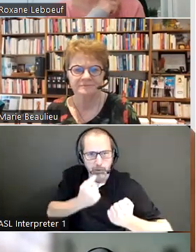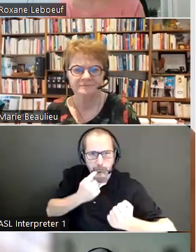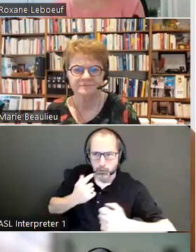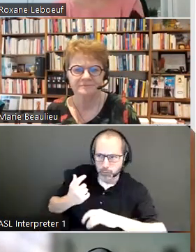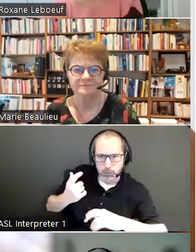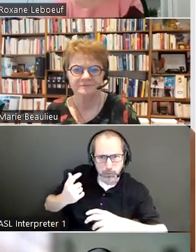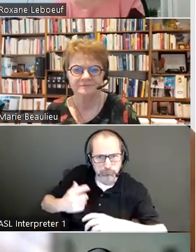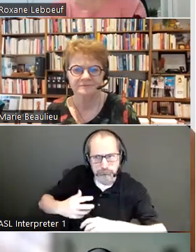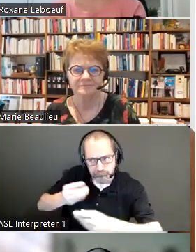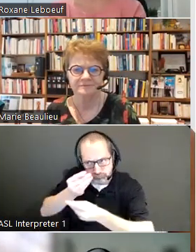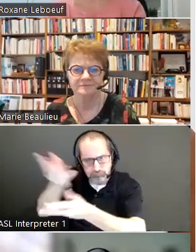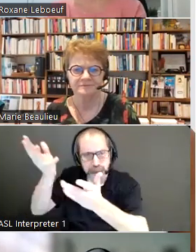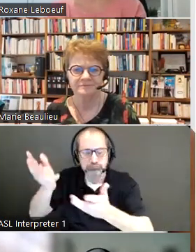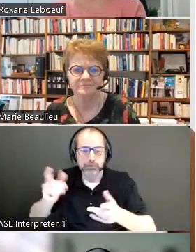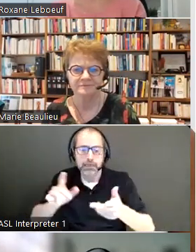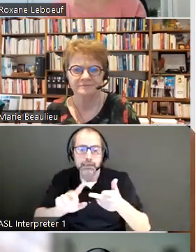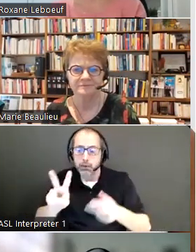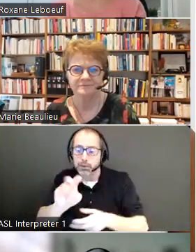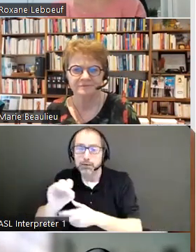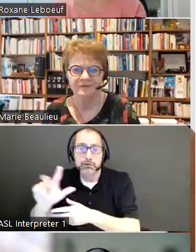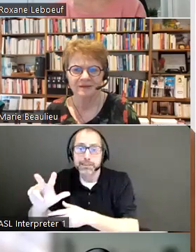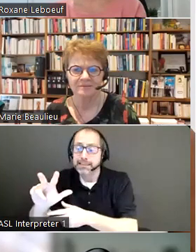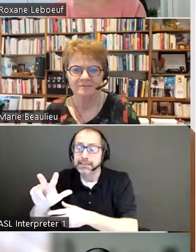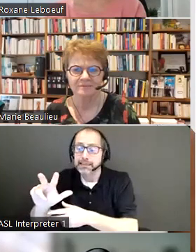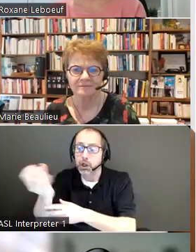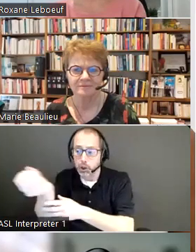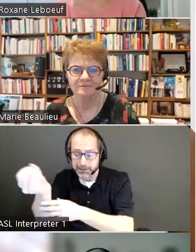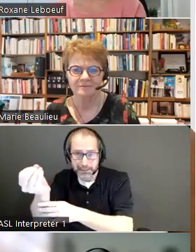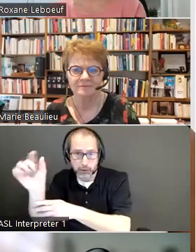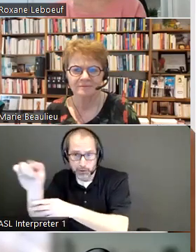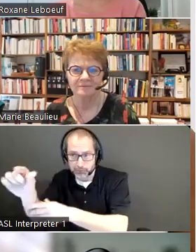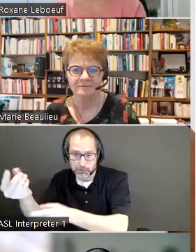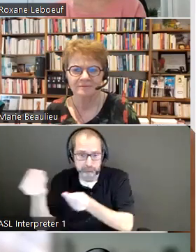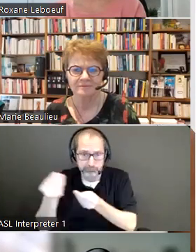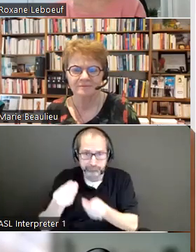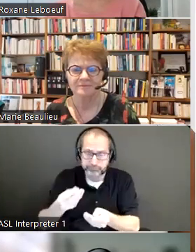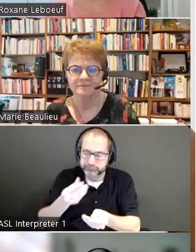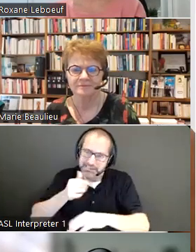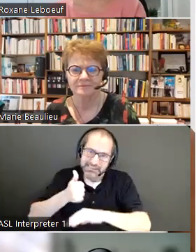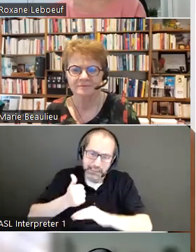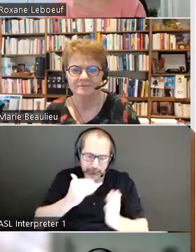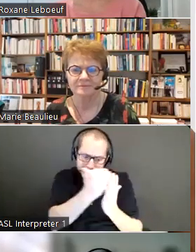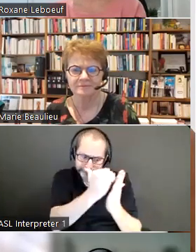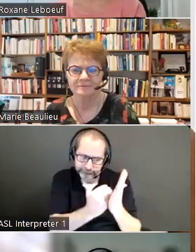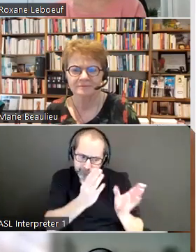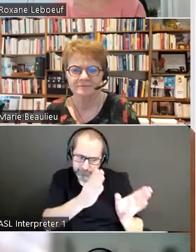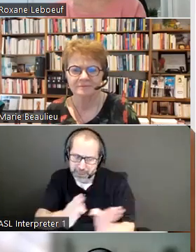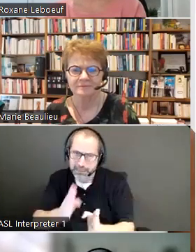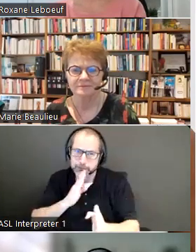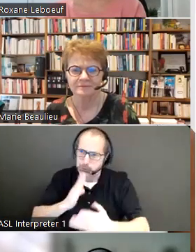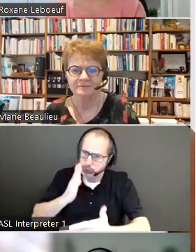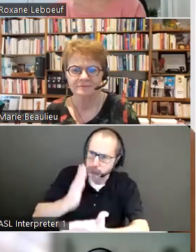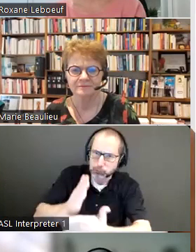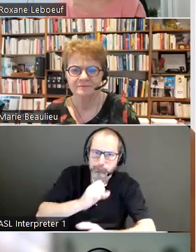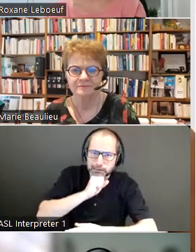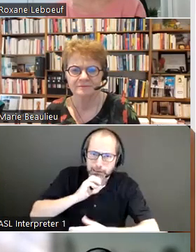were given funding from the Ontario government to implement the Ontario strategy to combat elder abuse. And we are continually funded for